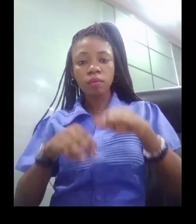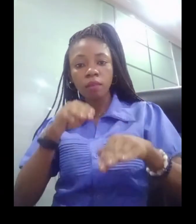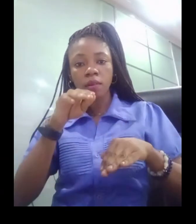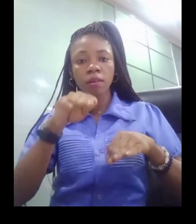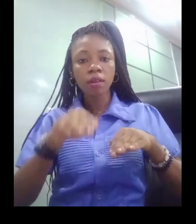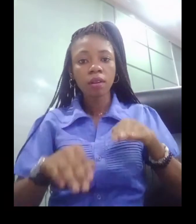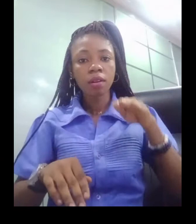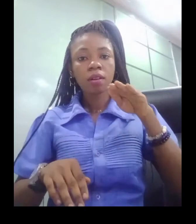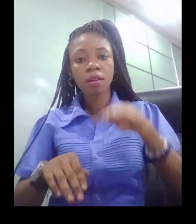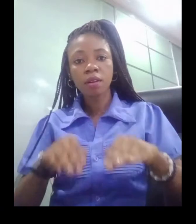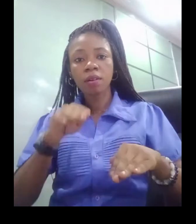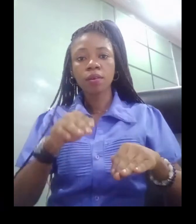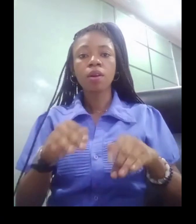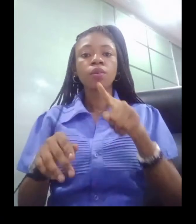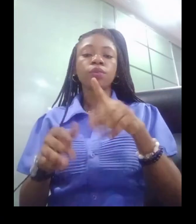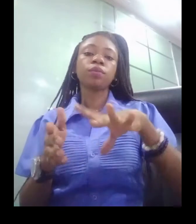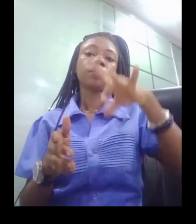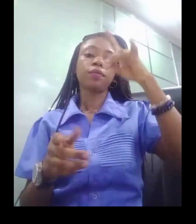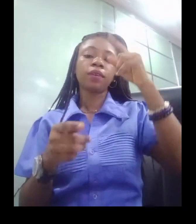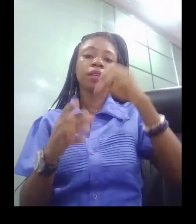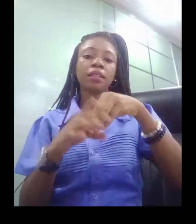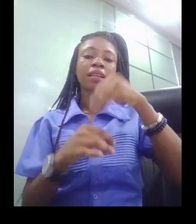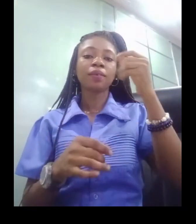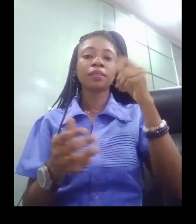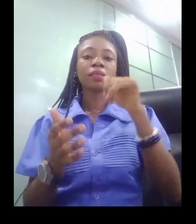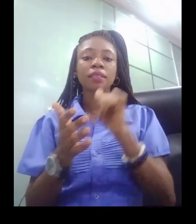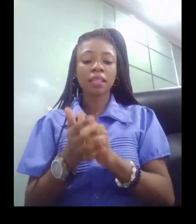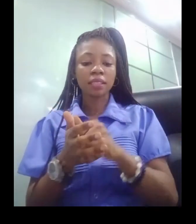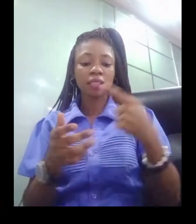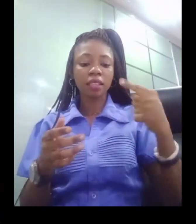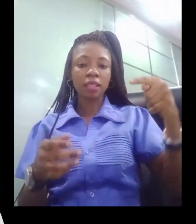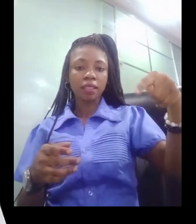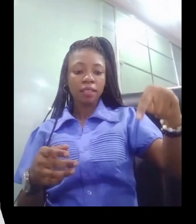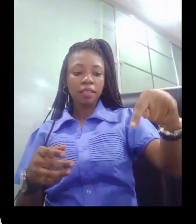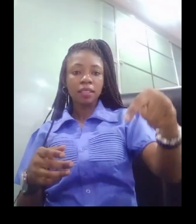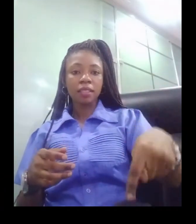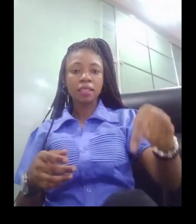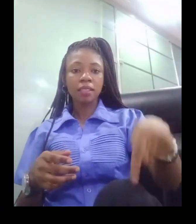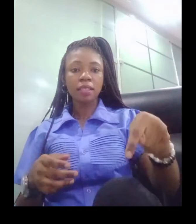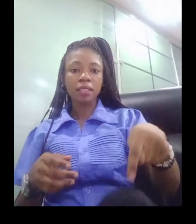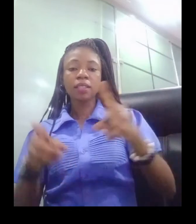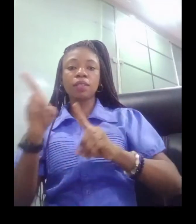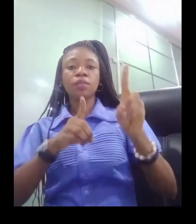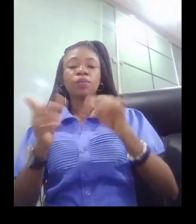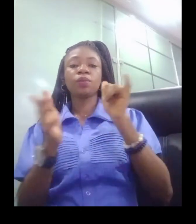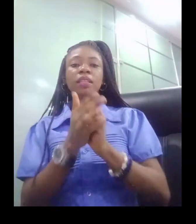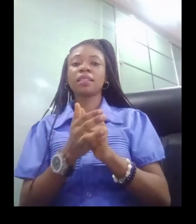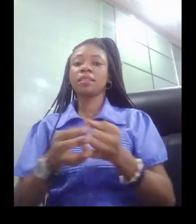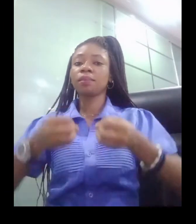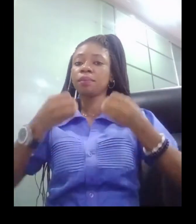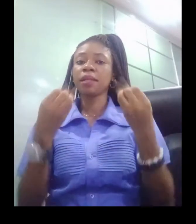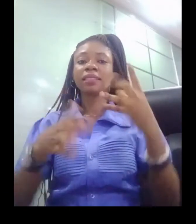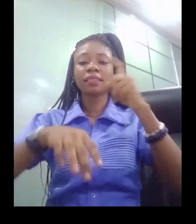you find out that the knees do this function a lot. When someone cannot walk but can